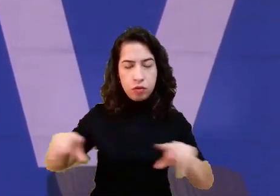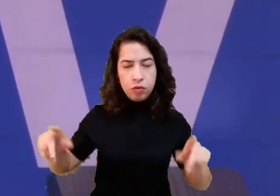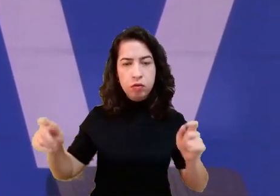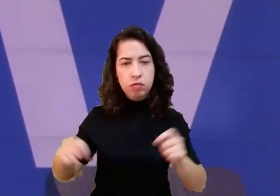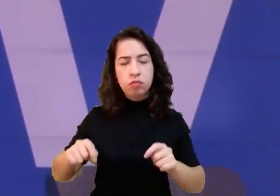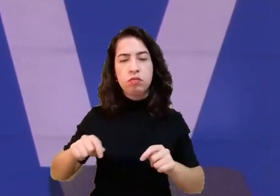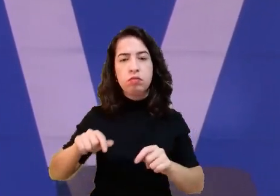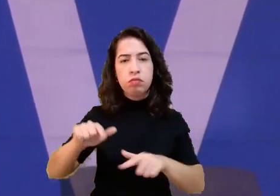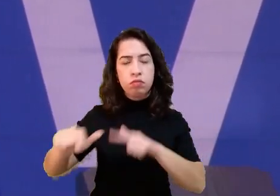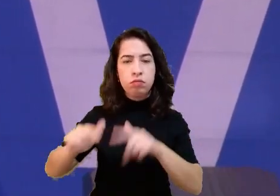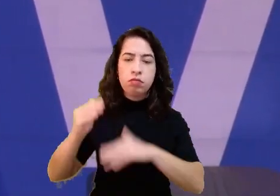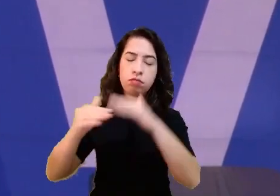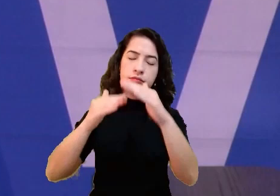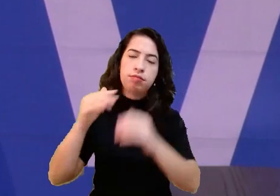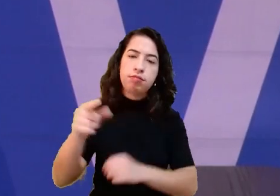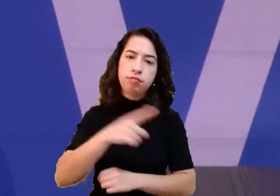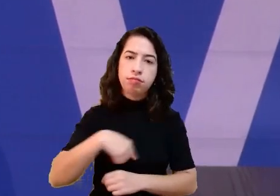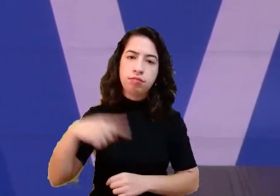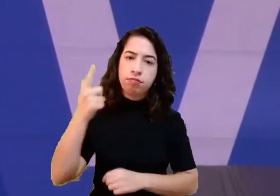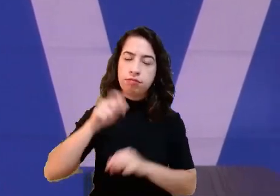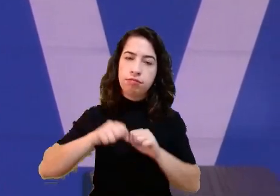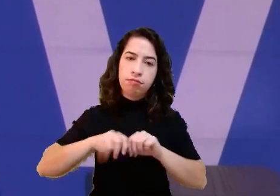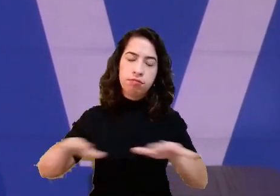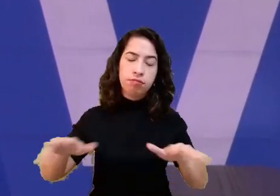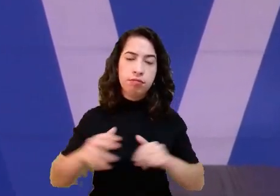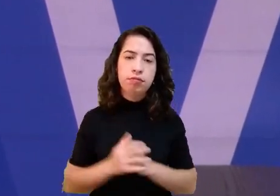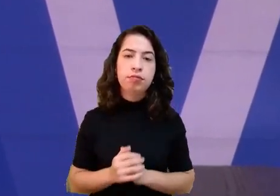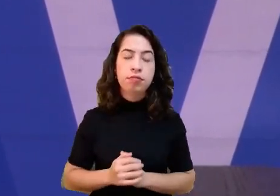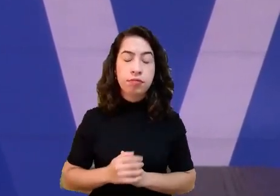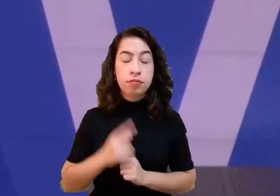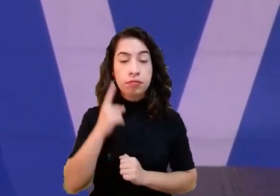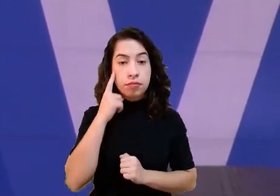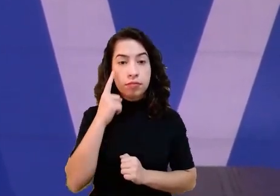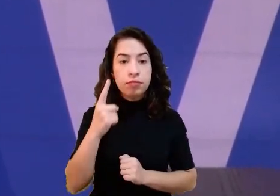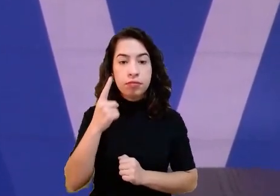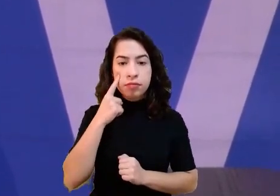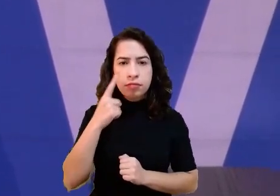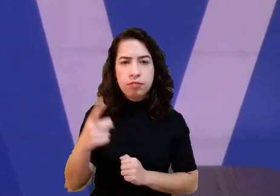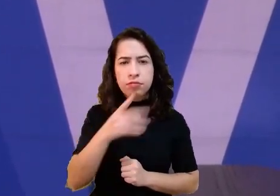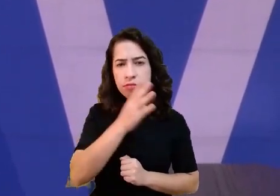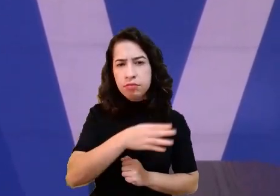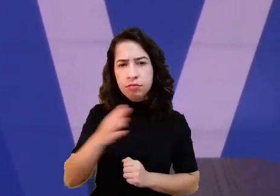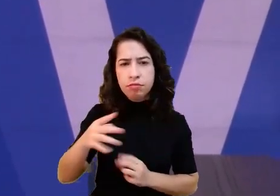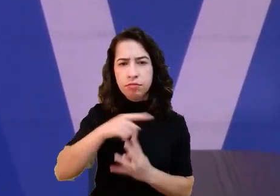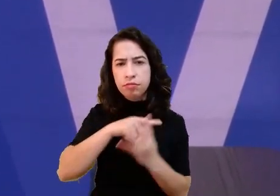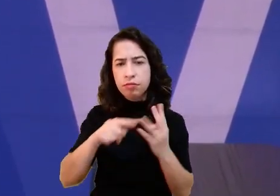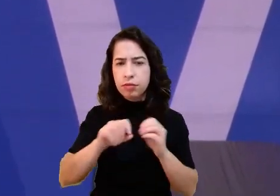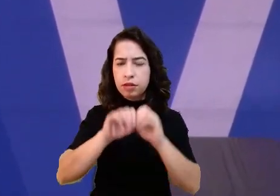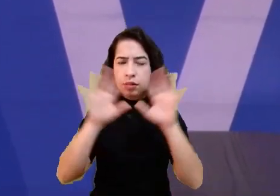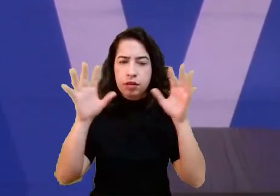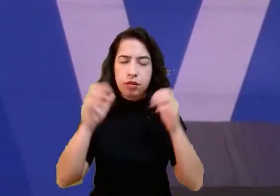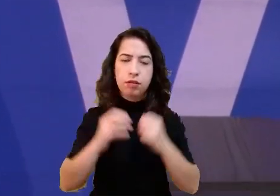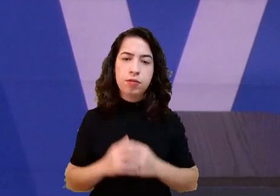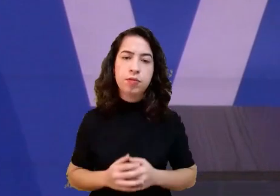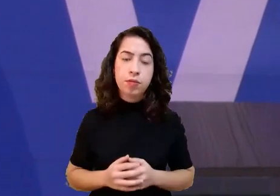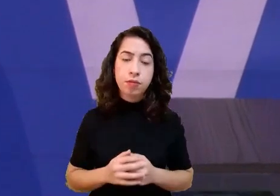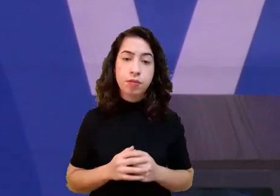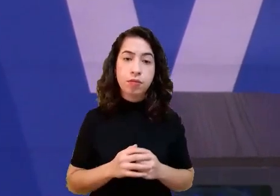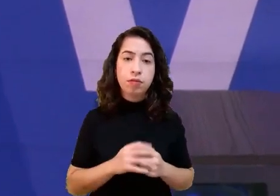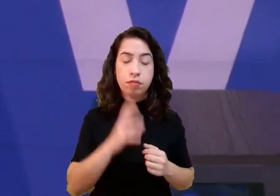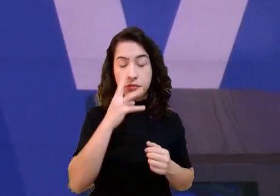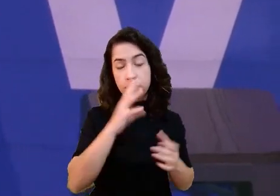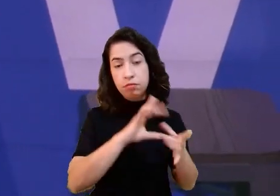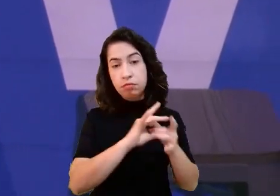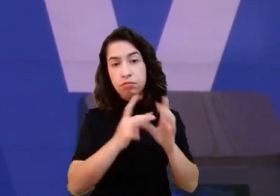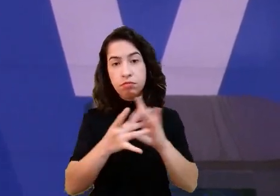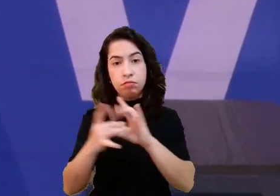this development, because that is when we can multiply all that. You see the clear verticals we have, and they are complementary,